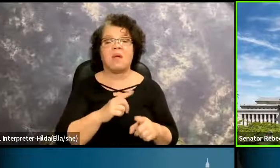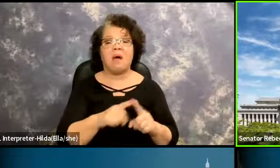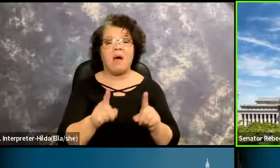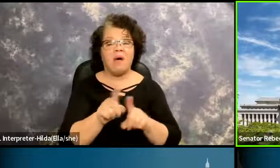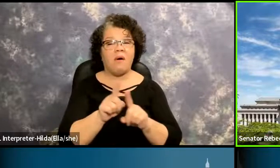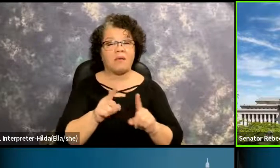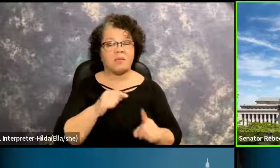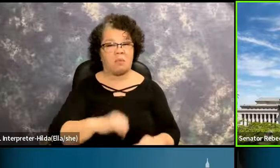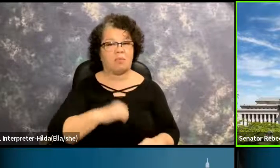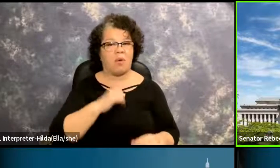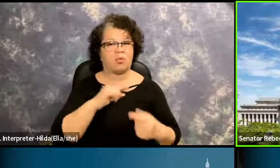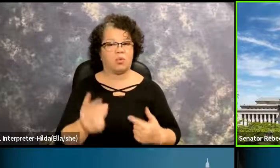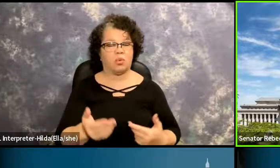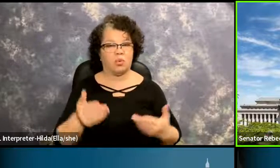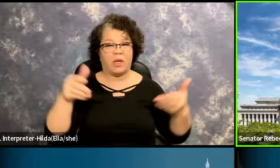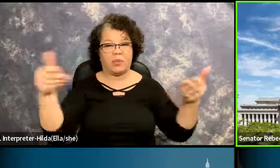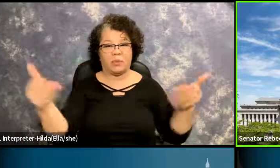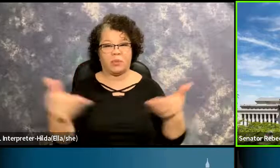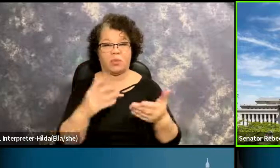I hope